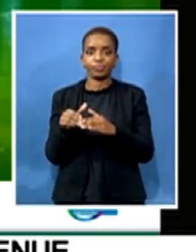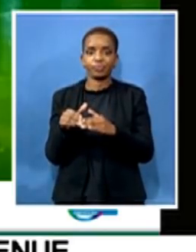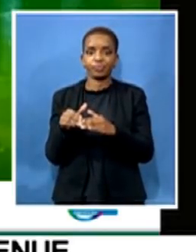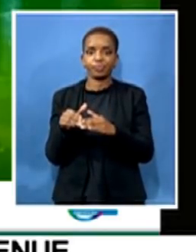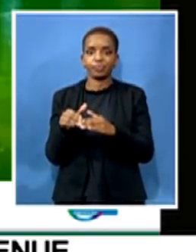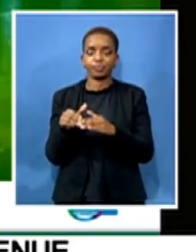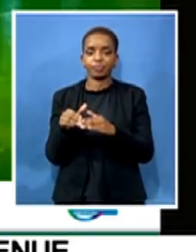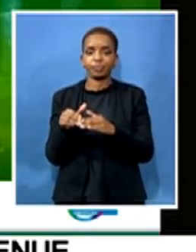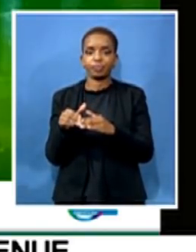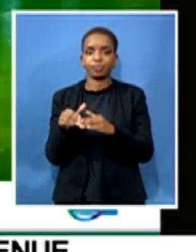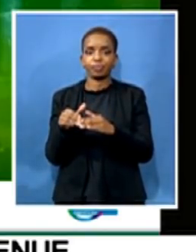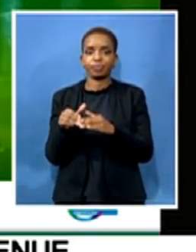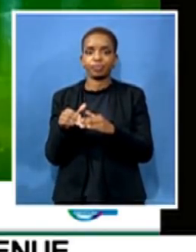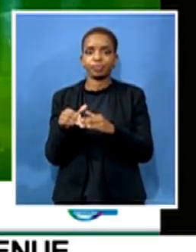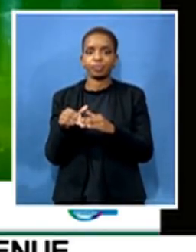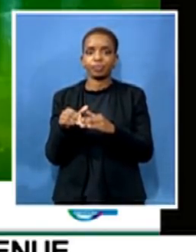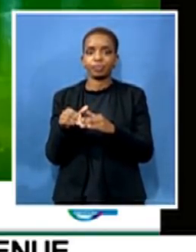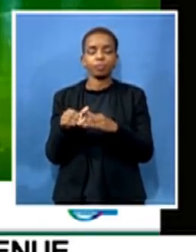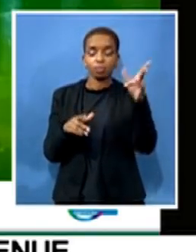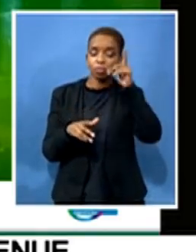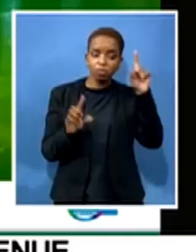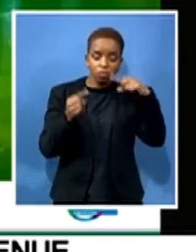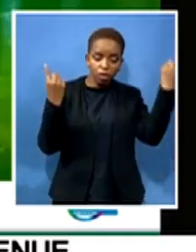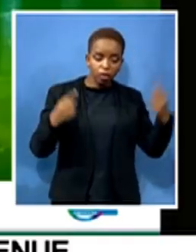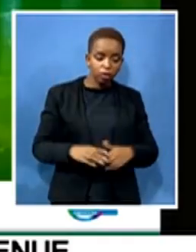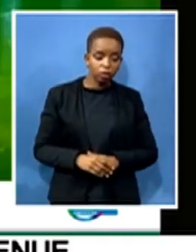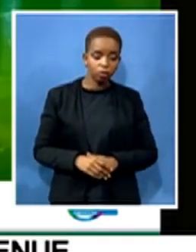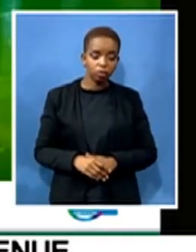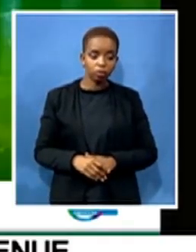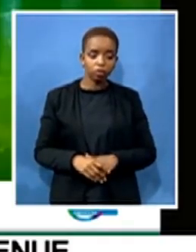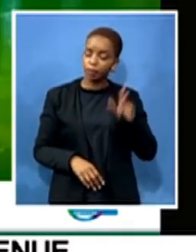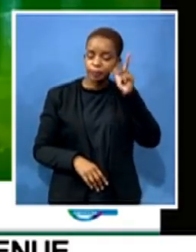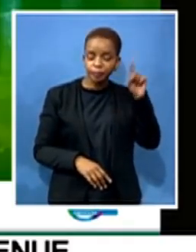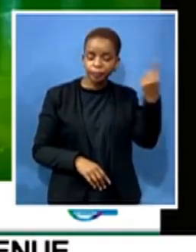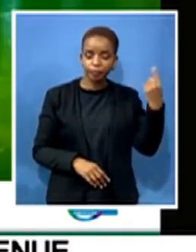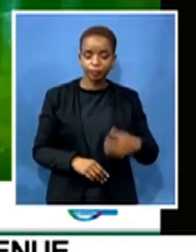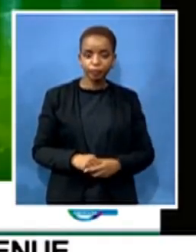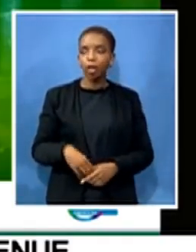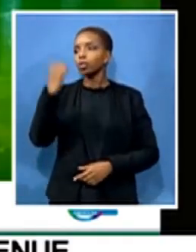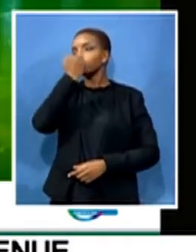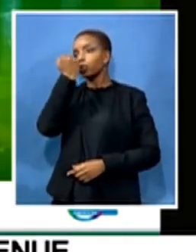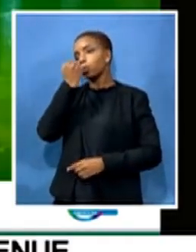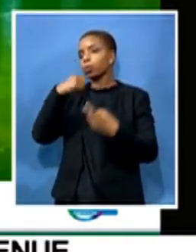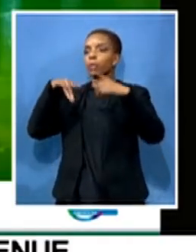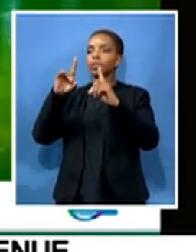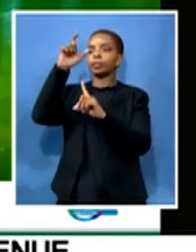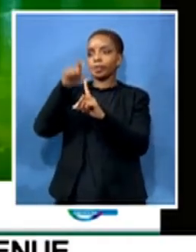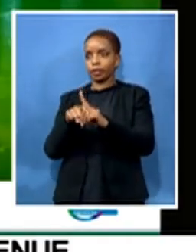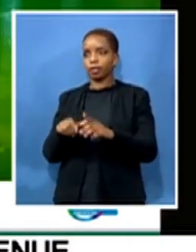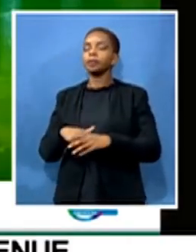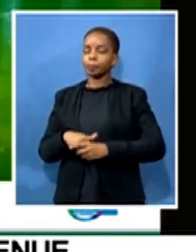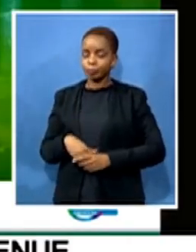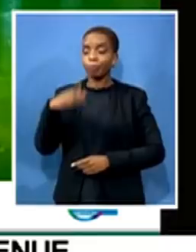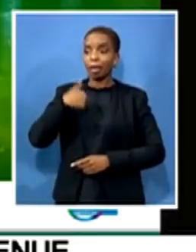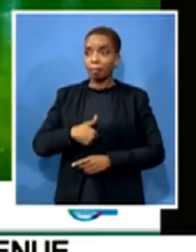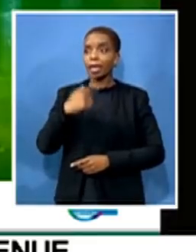we don't hear you. We don't hear you. Sorry, Chairperson. As I said, as a member who's not part